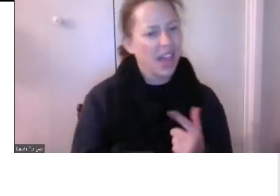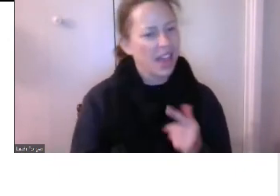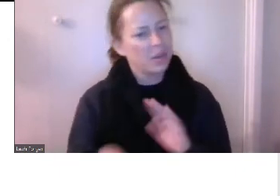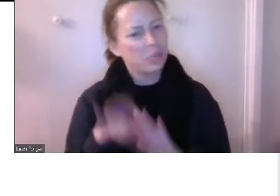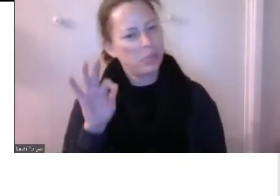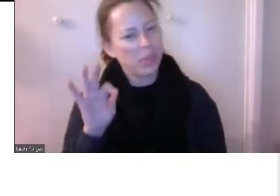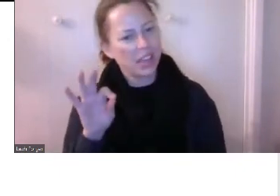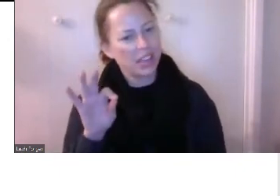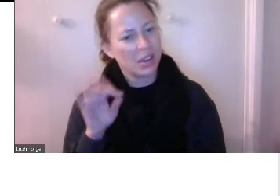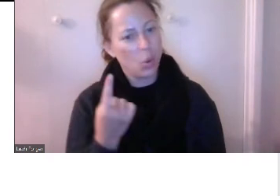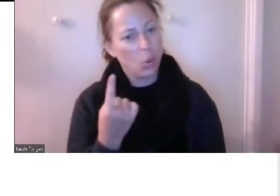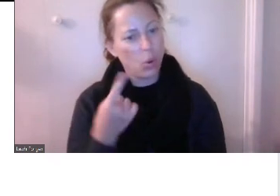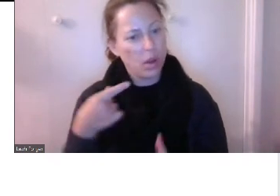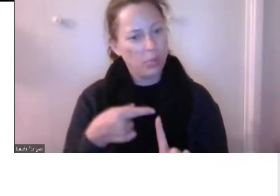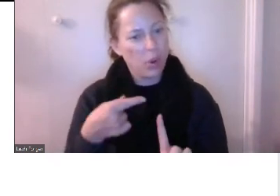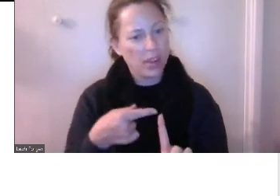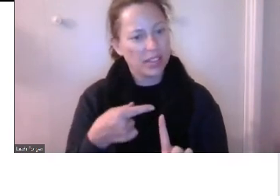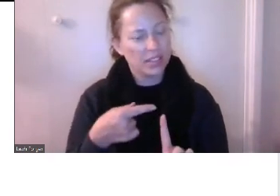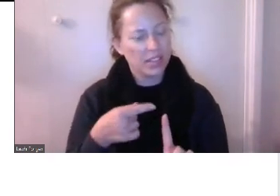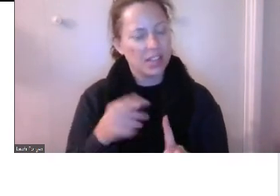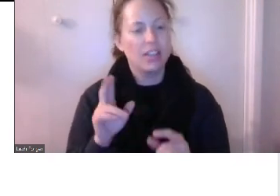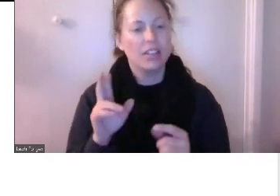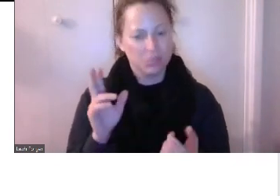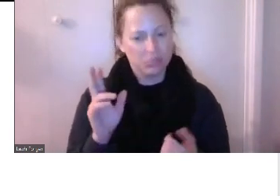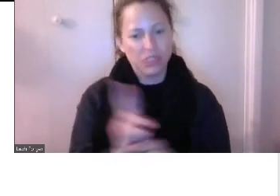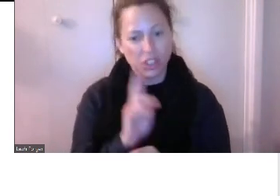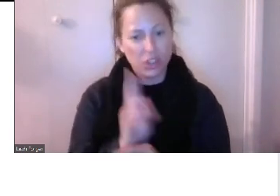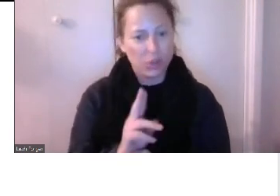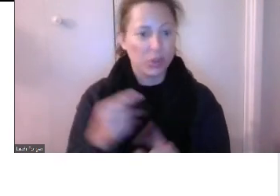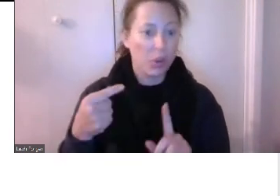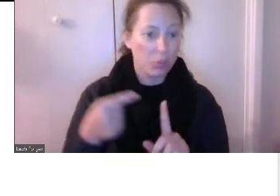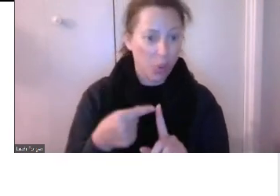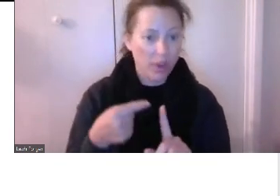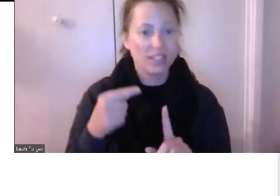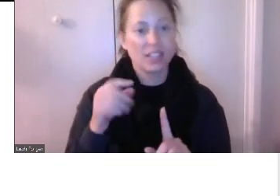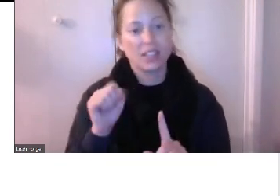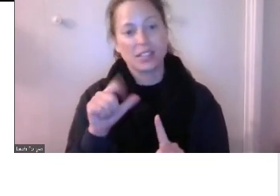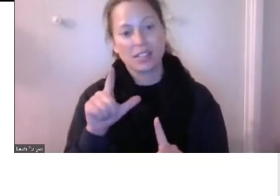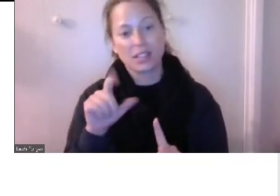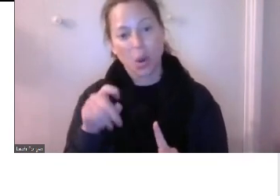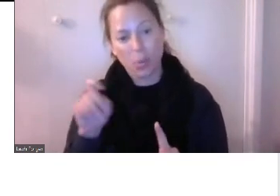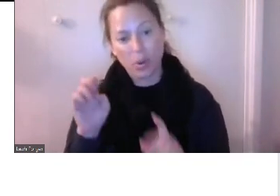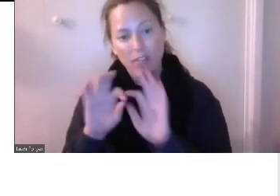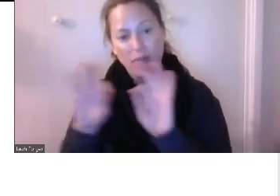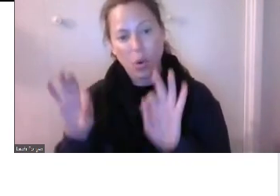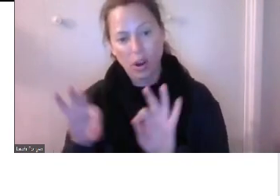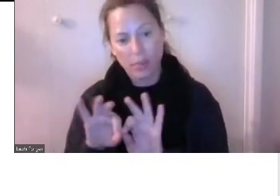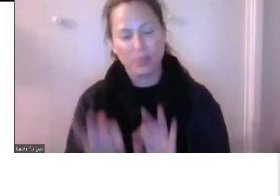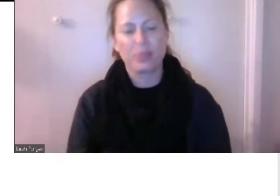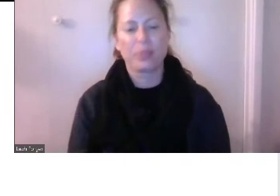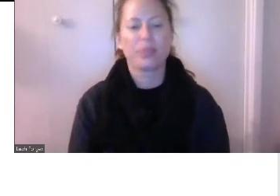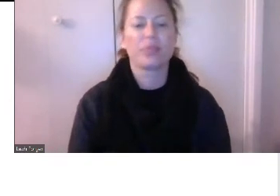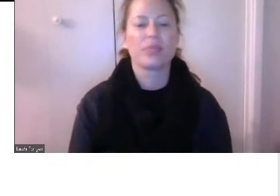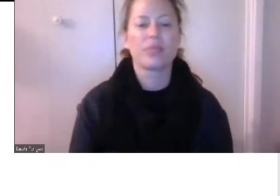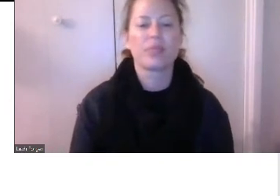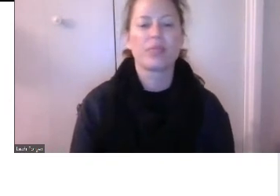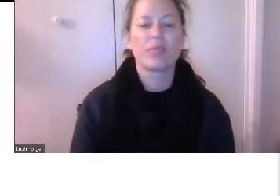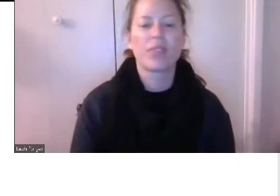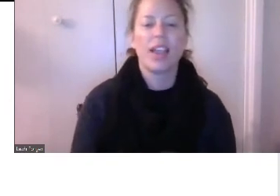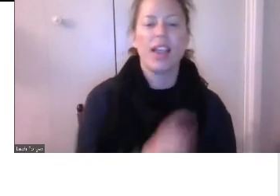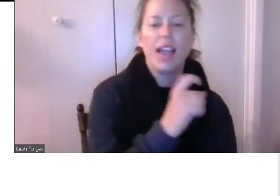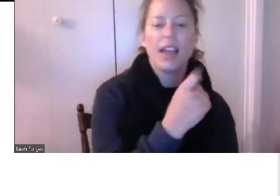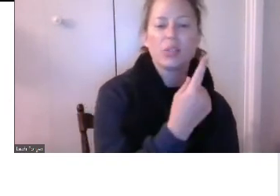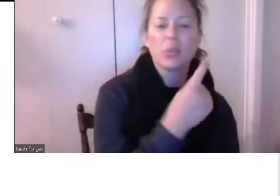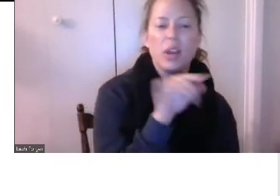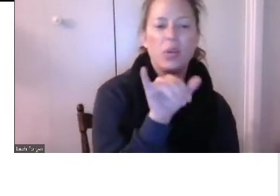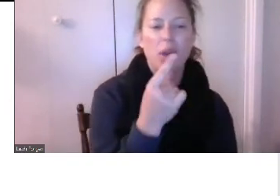use the slope to use point slope form. Okay, let's get started. x1, y1,